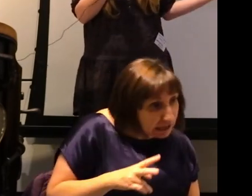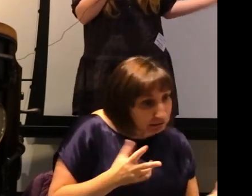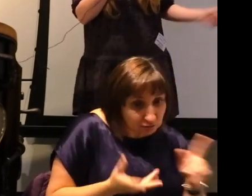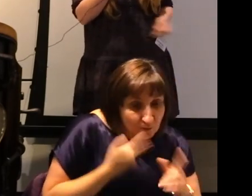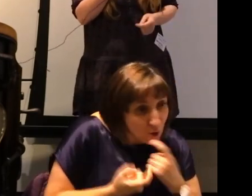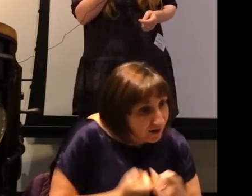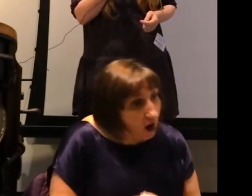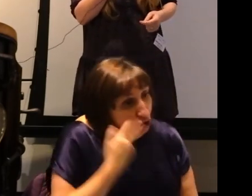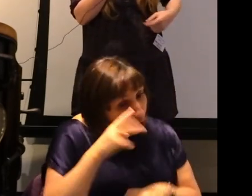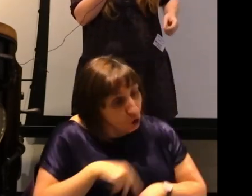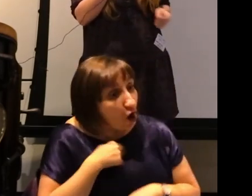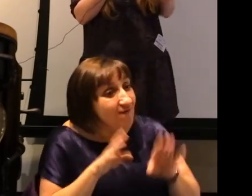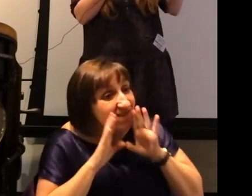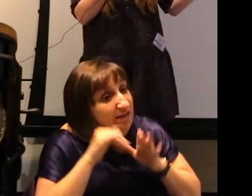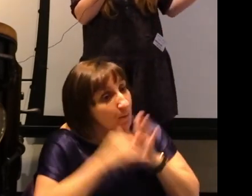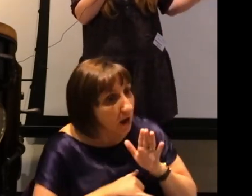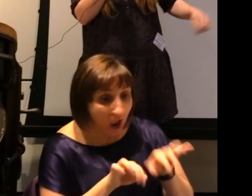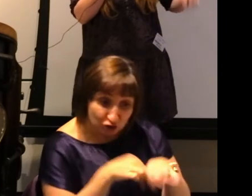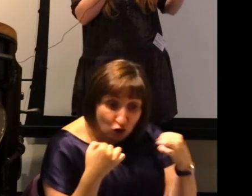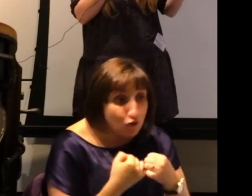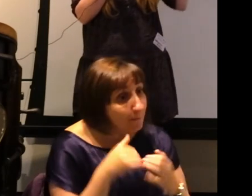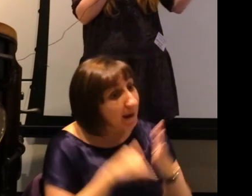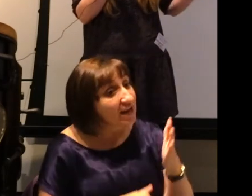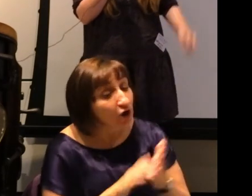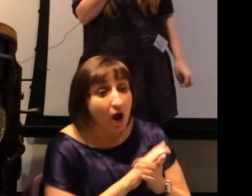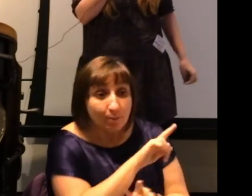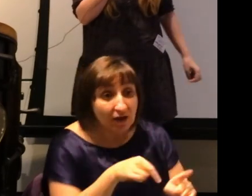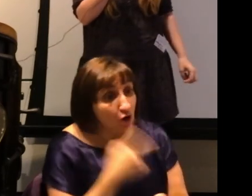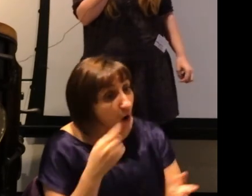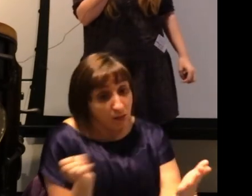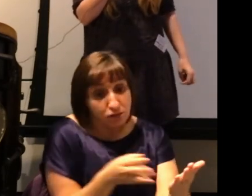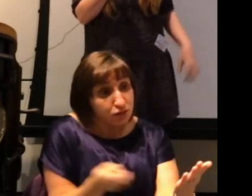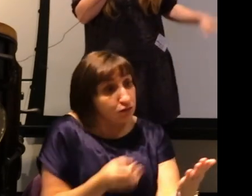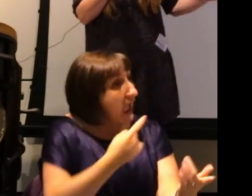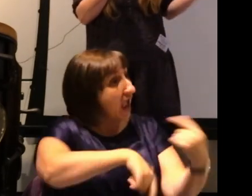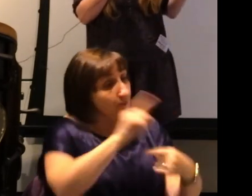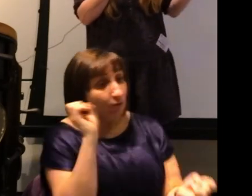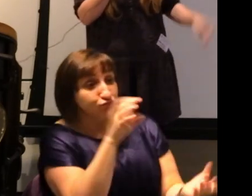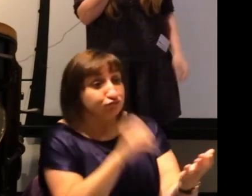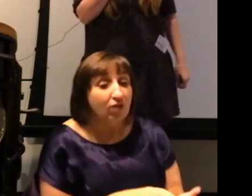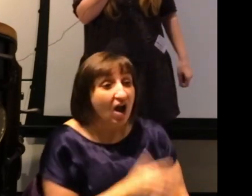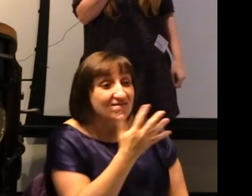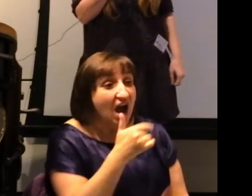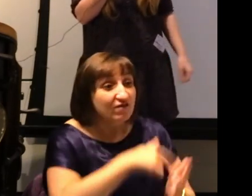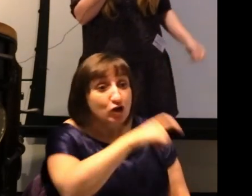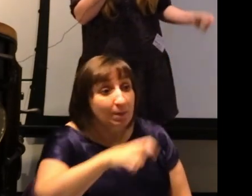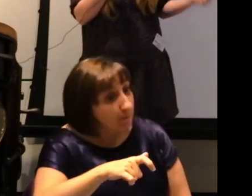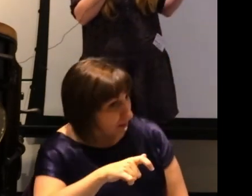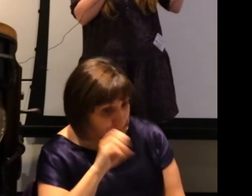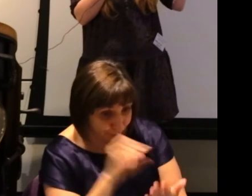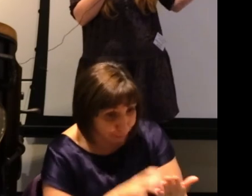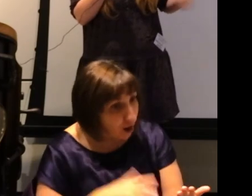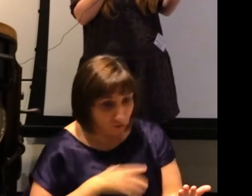finding out more, can have a look at our Facebook page. It's a group page which means everybody contributes to it. And we've got 5,000 people on there